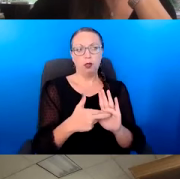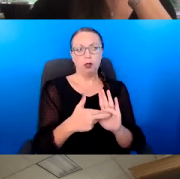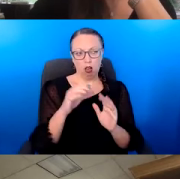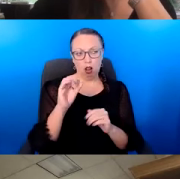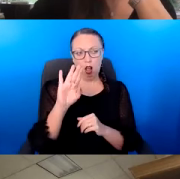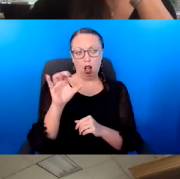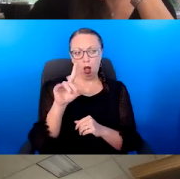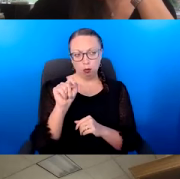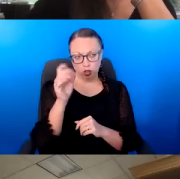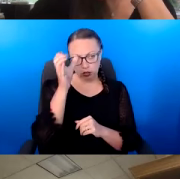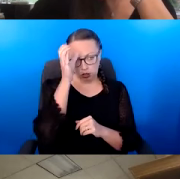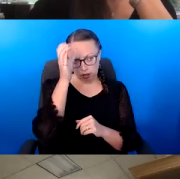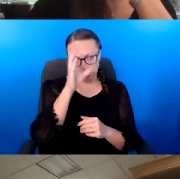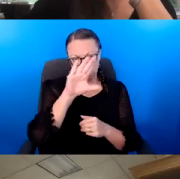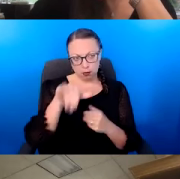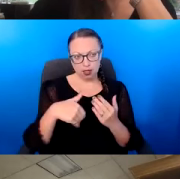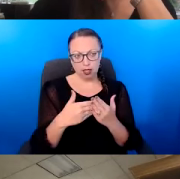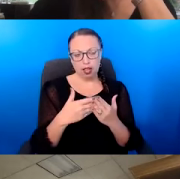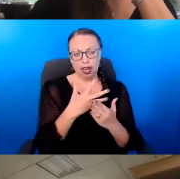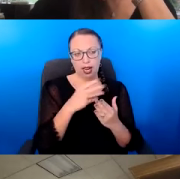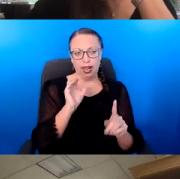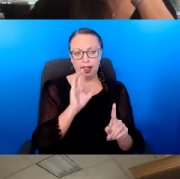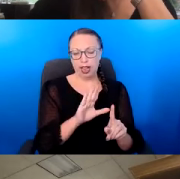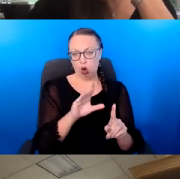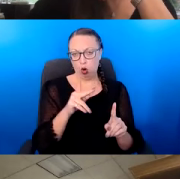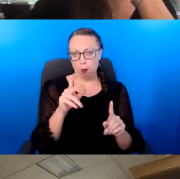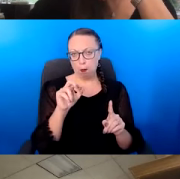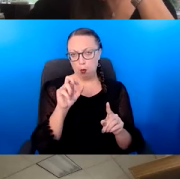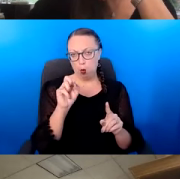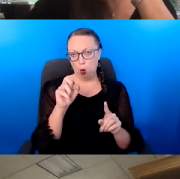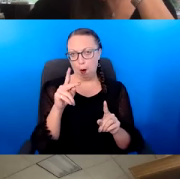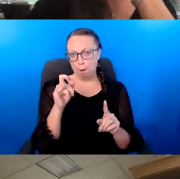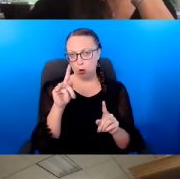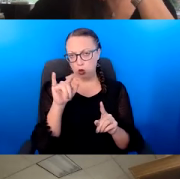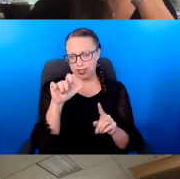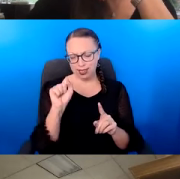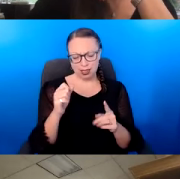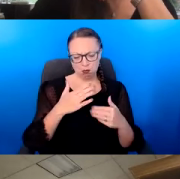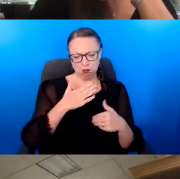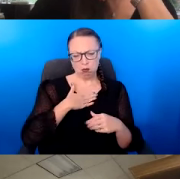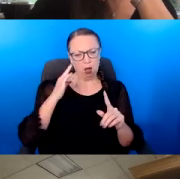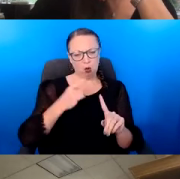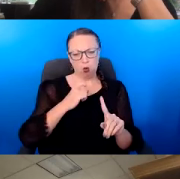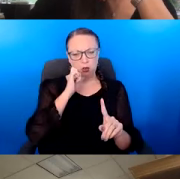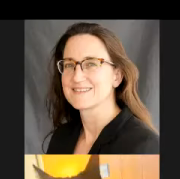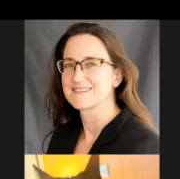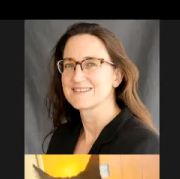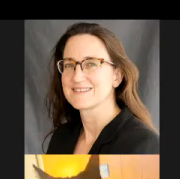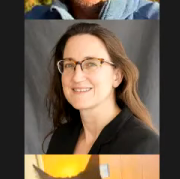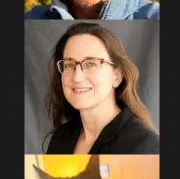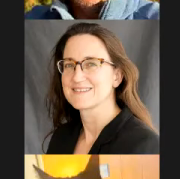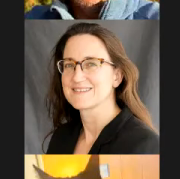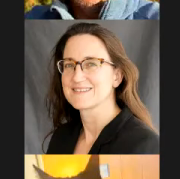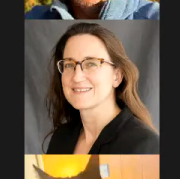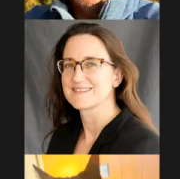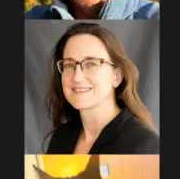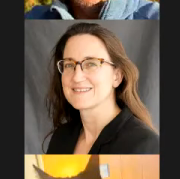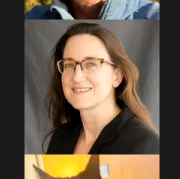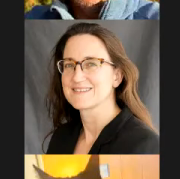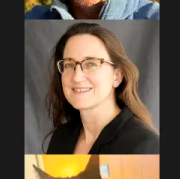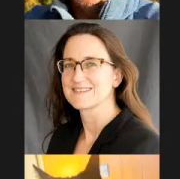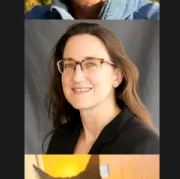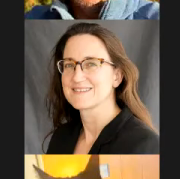and their properties. And my goal really isn't to change your mind about anything, but to just give you a sense of the way I